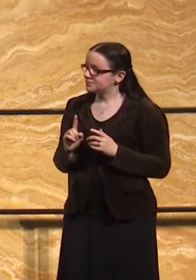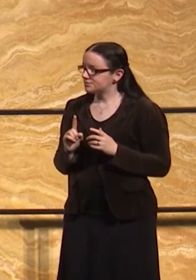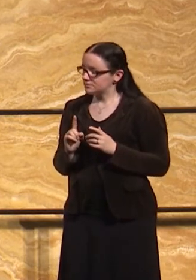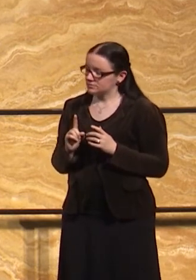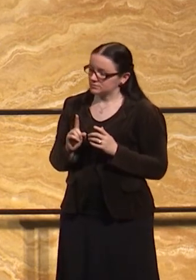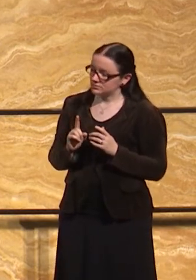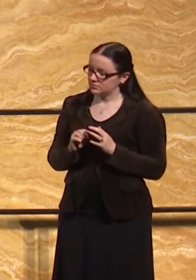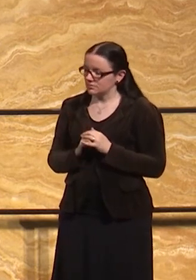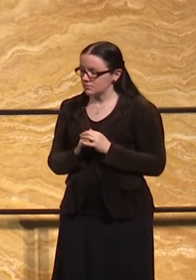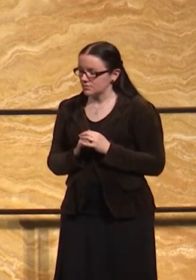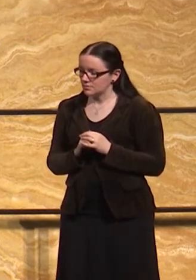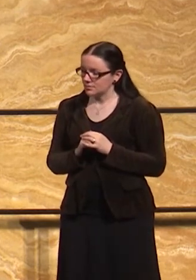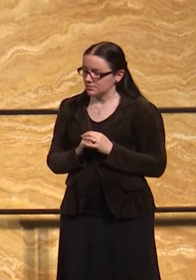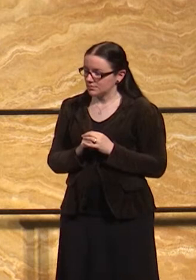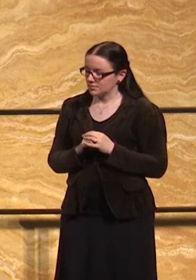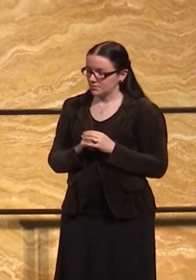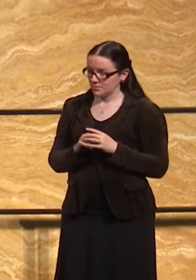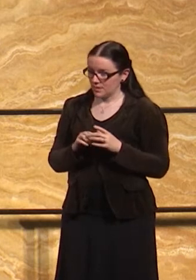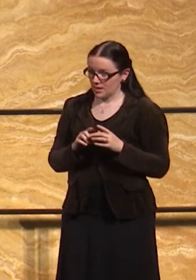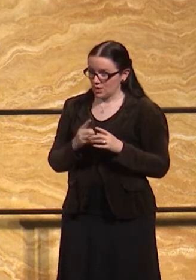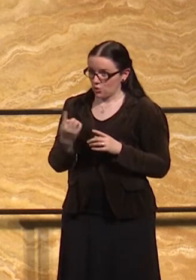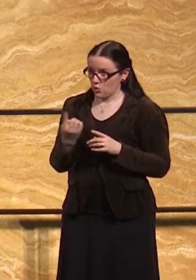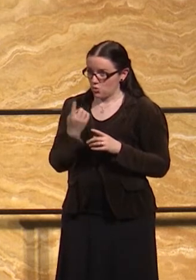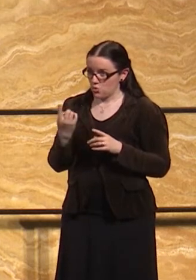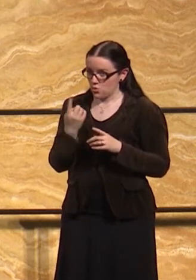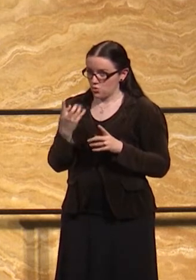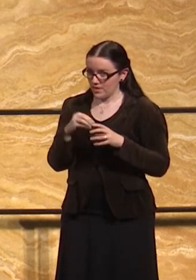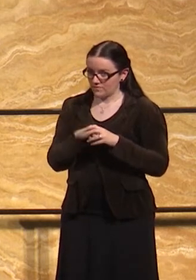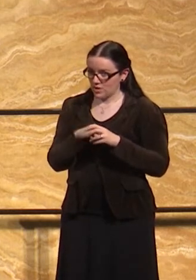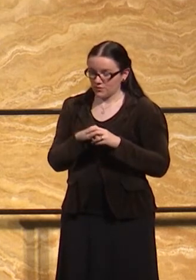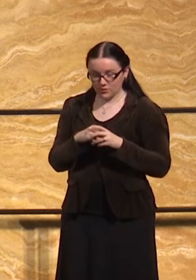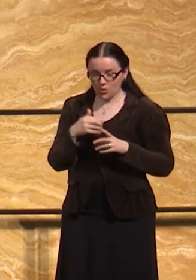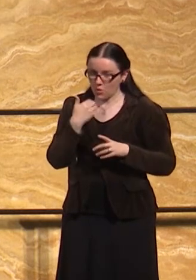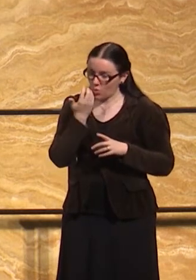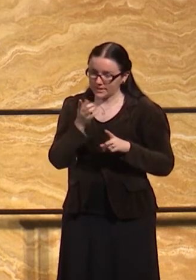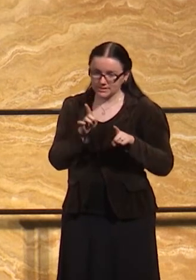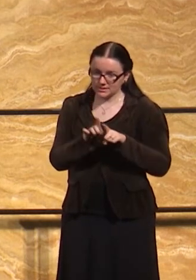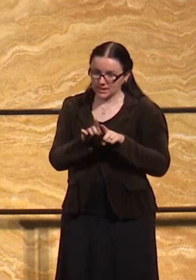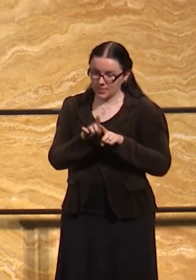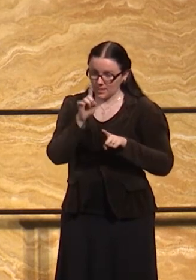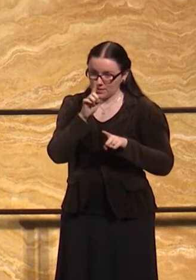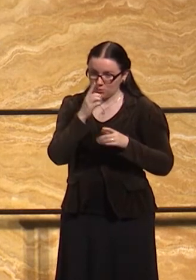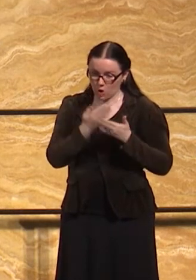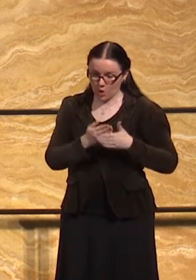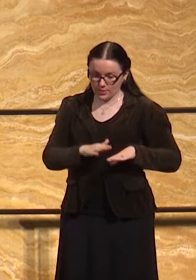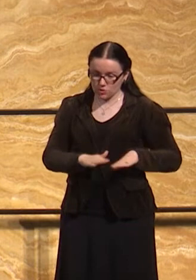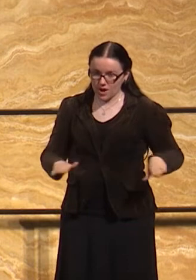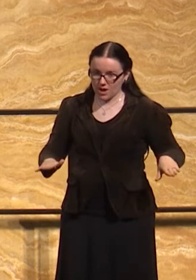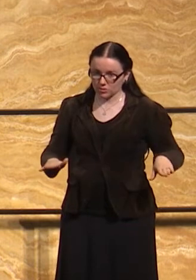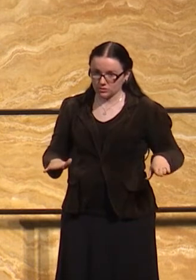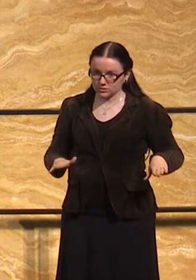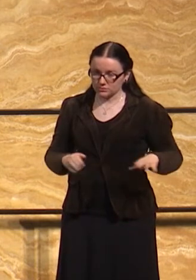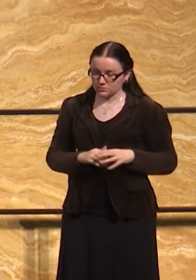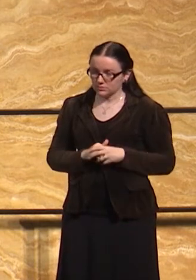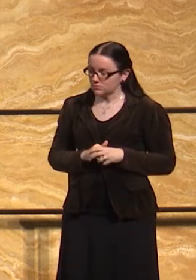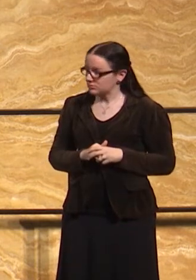the main actors were always and are always the people on the ground. If the Timorese